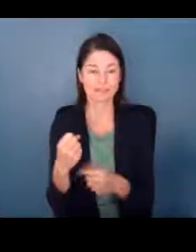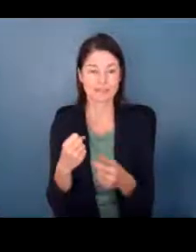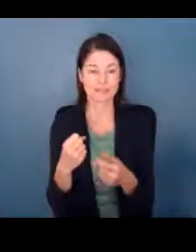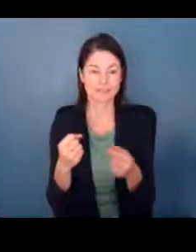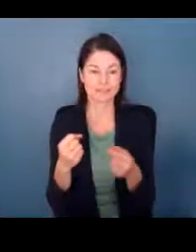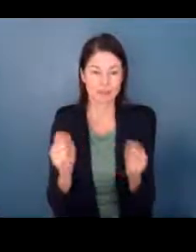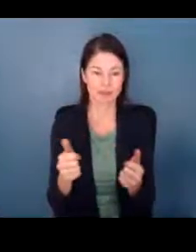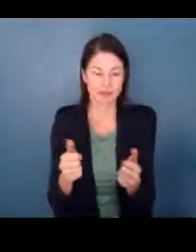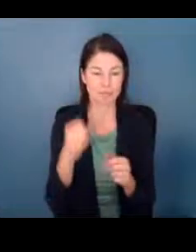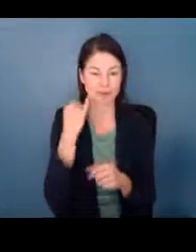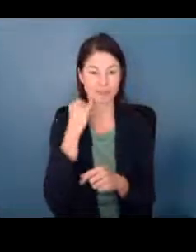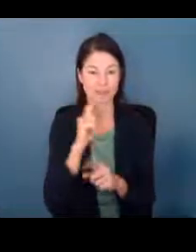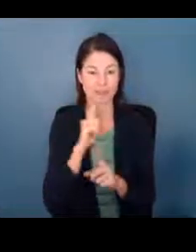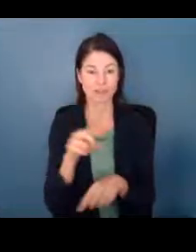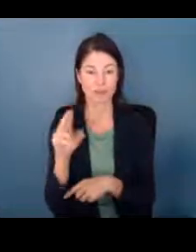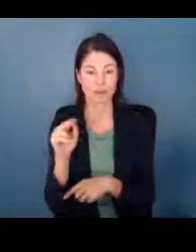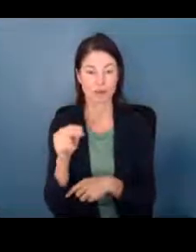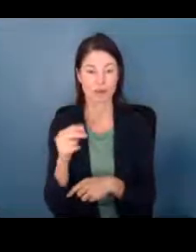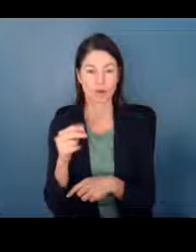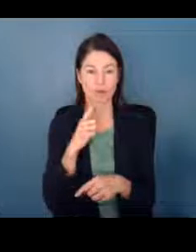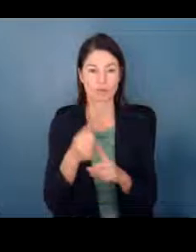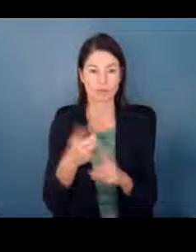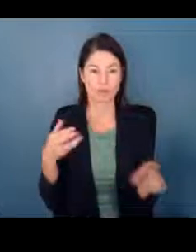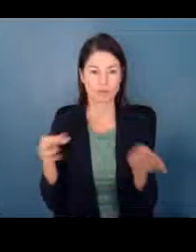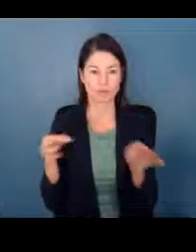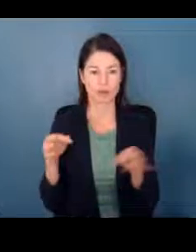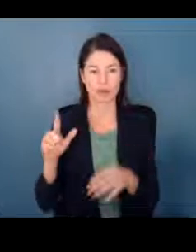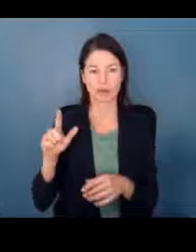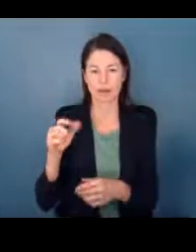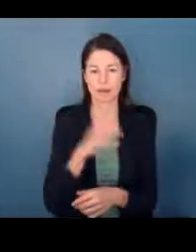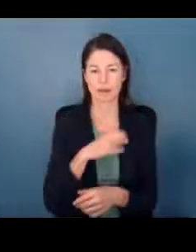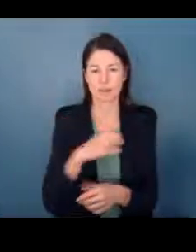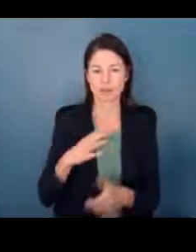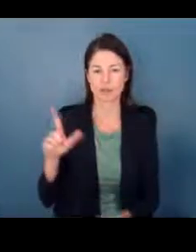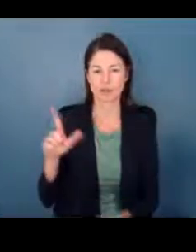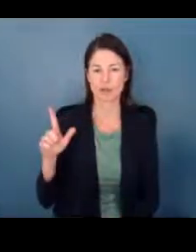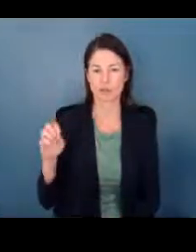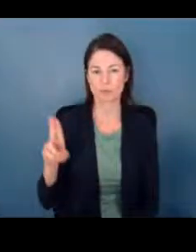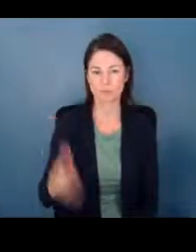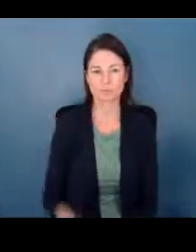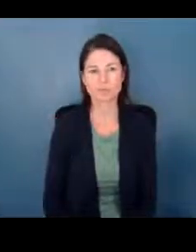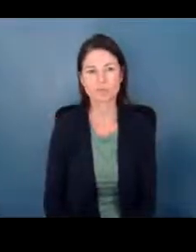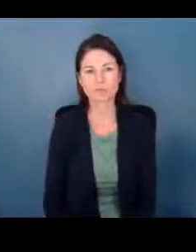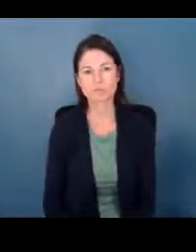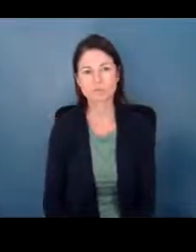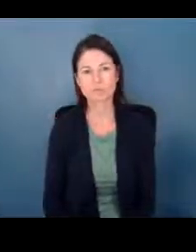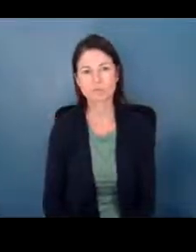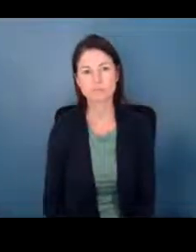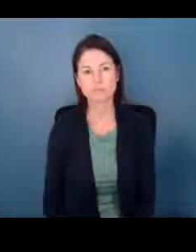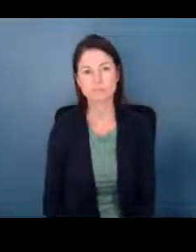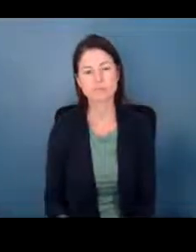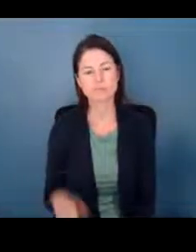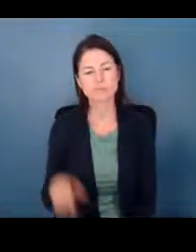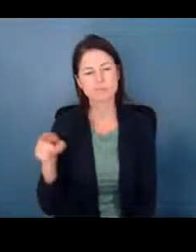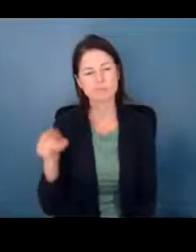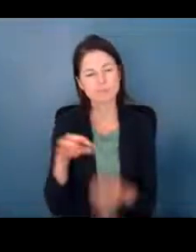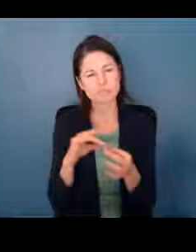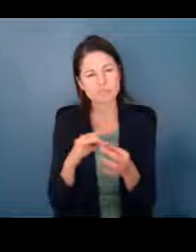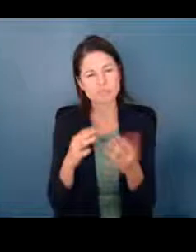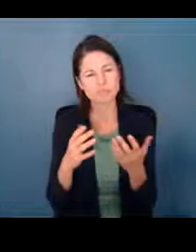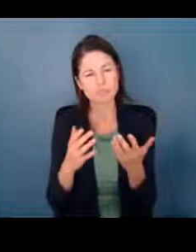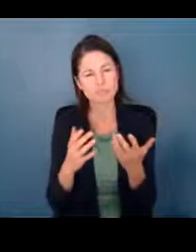do. And I can't remember if it was you or Mitch who made the commitment that we will include a recommendation for a fiscally